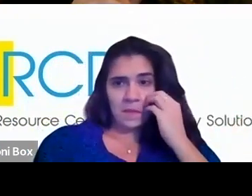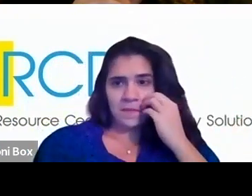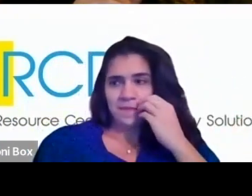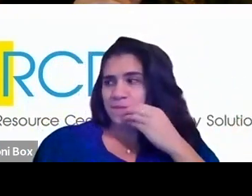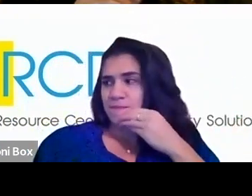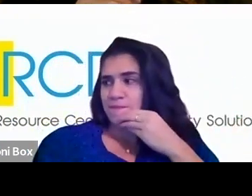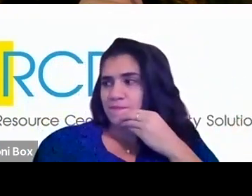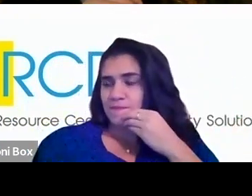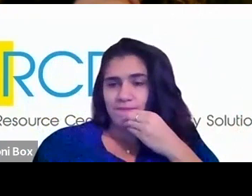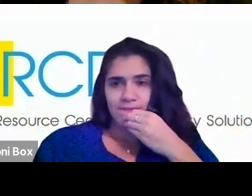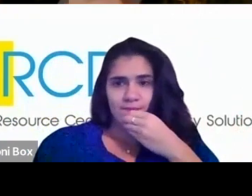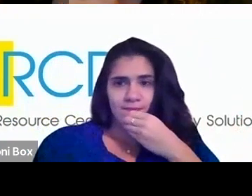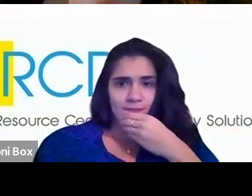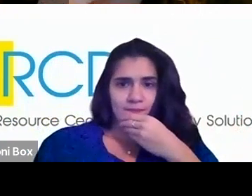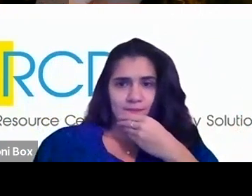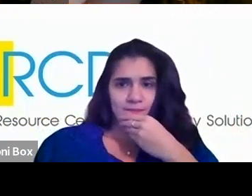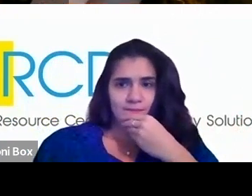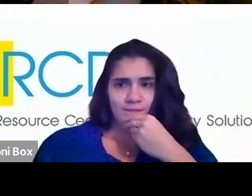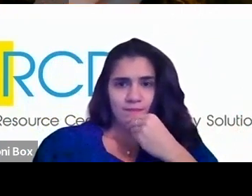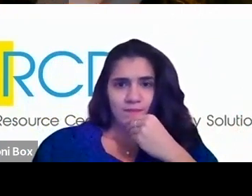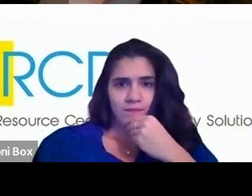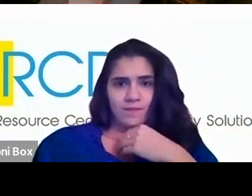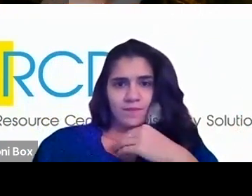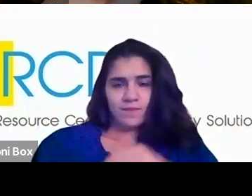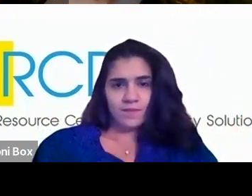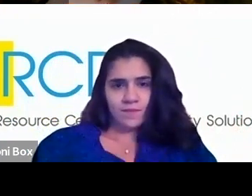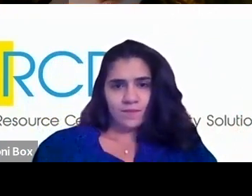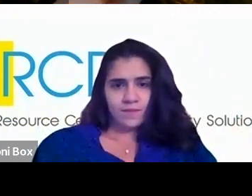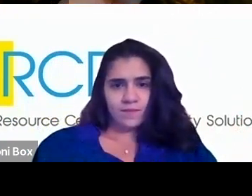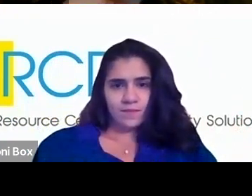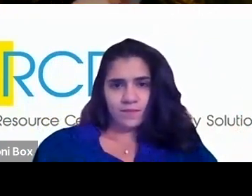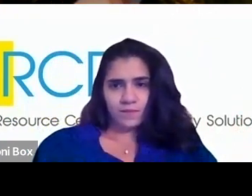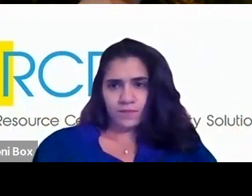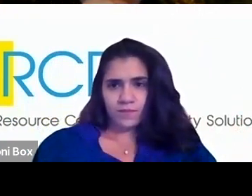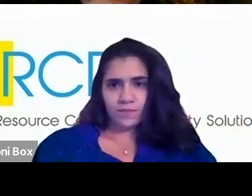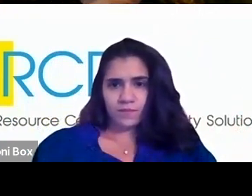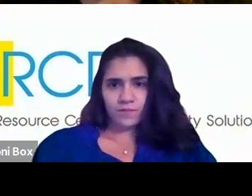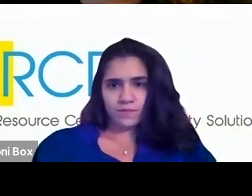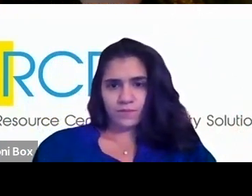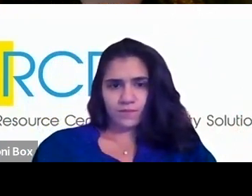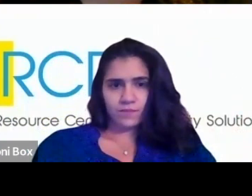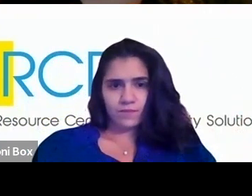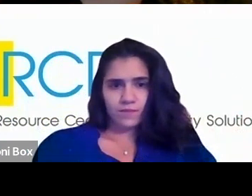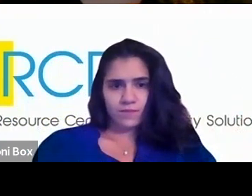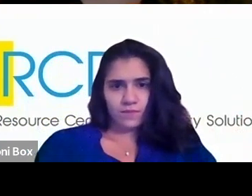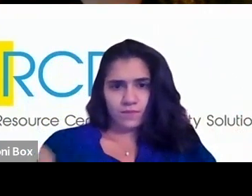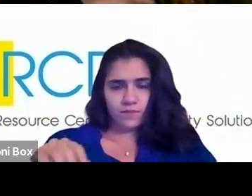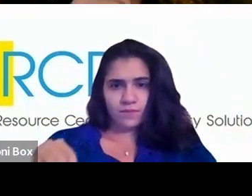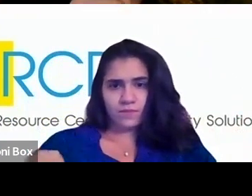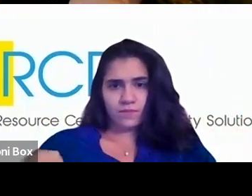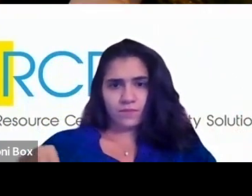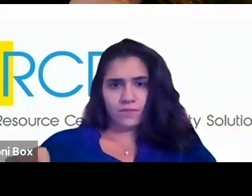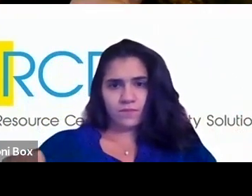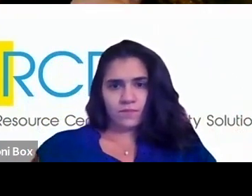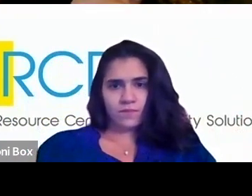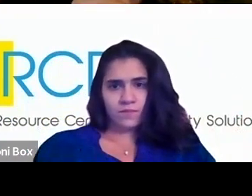education system already lack this huge understanding or this huge foundation of what it means to be a person with a